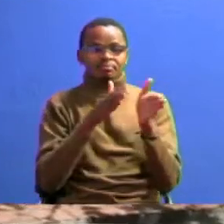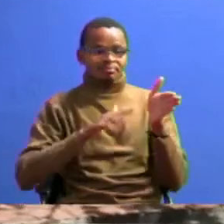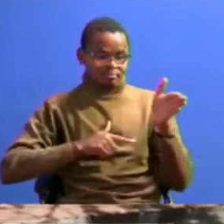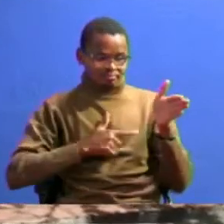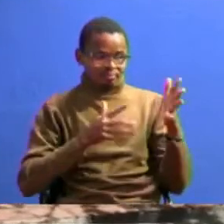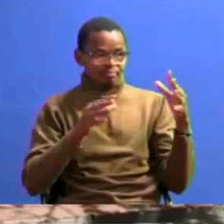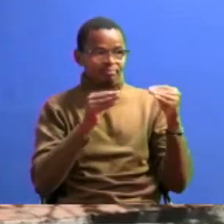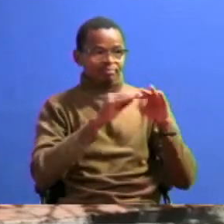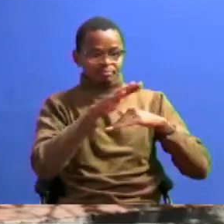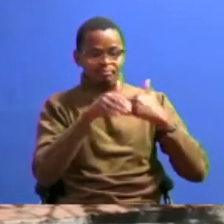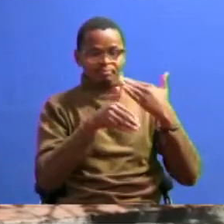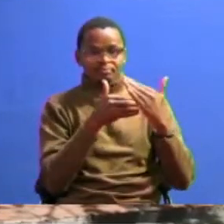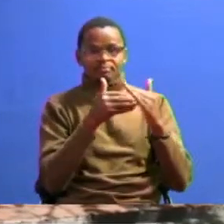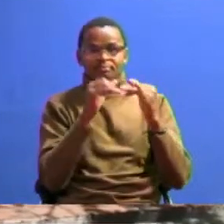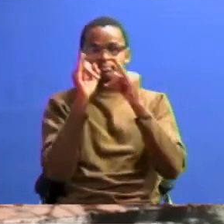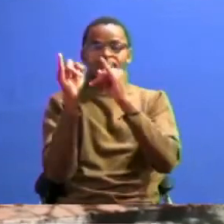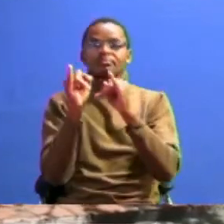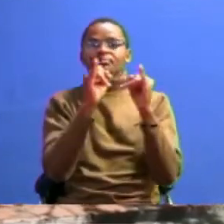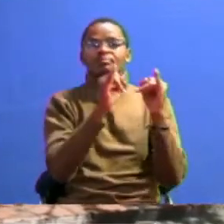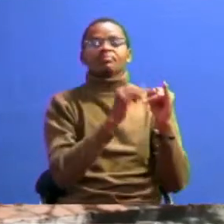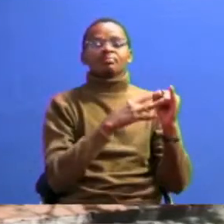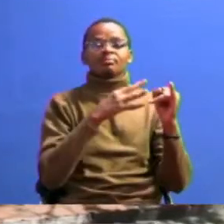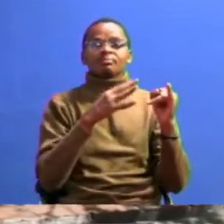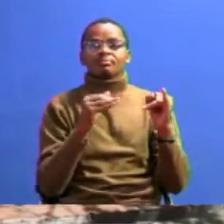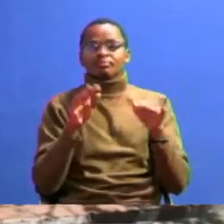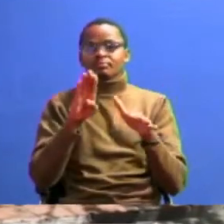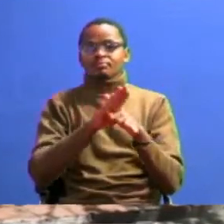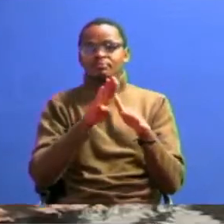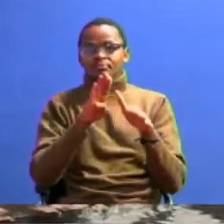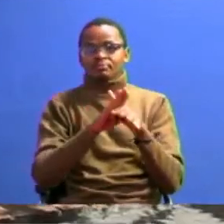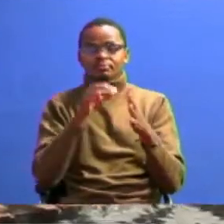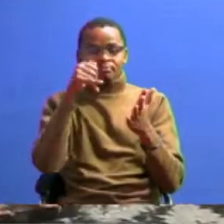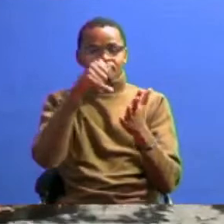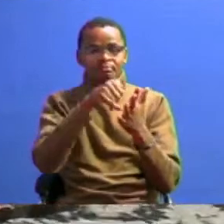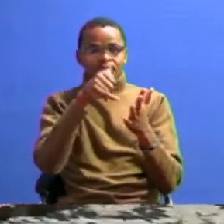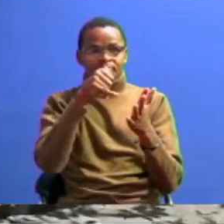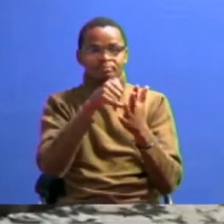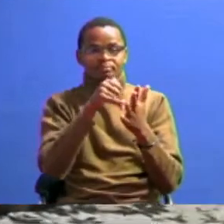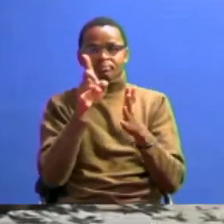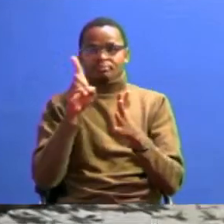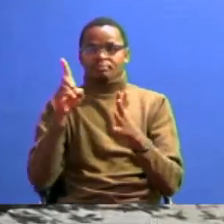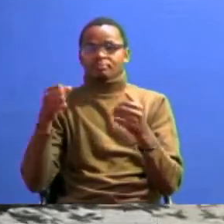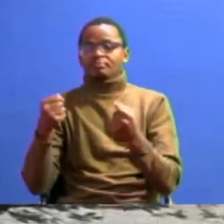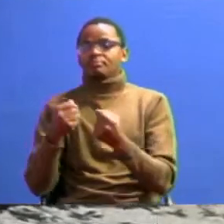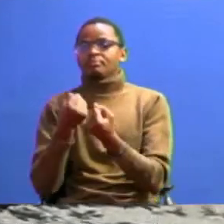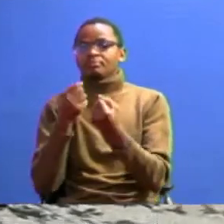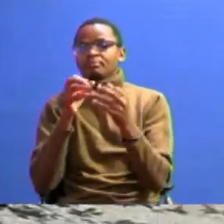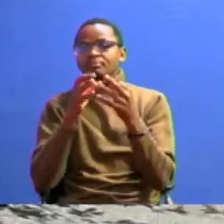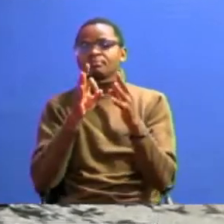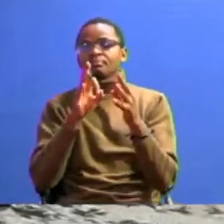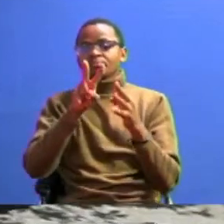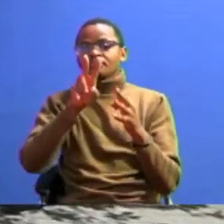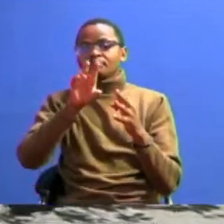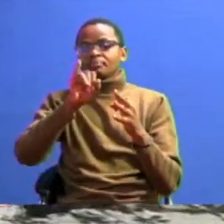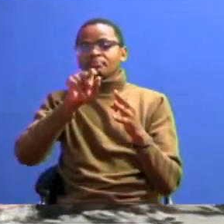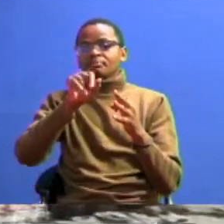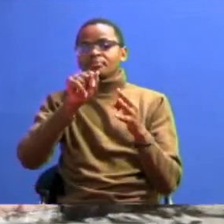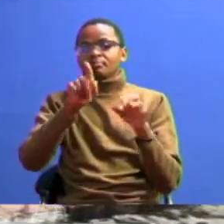meet every individual and any member who was involved in the Shakahola tragedy or victims of the